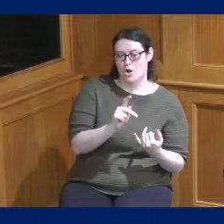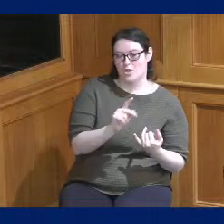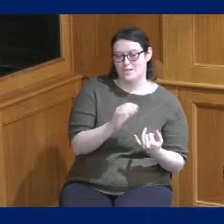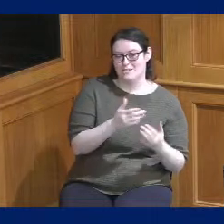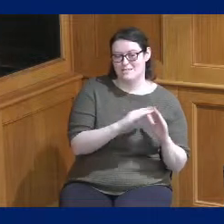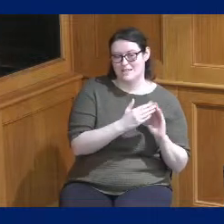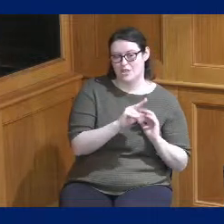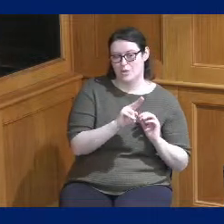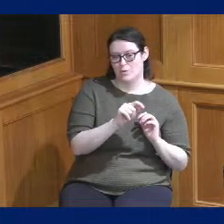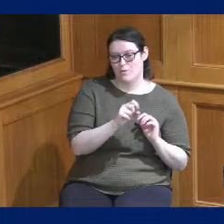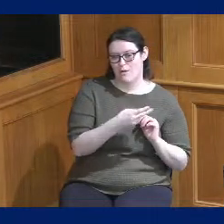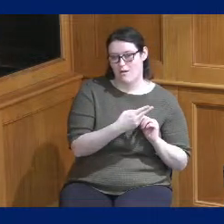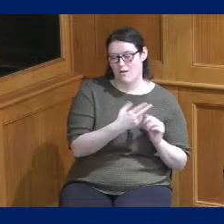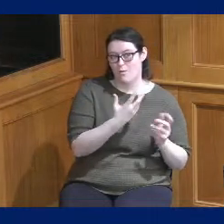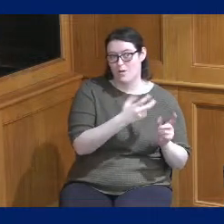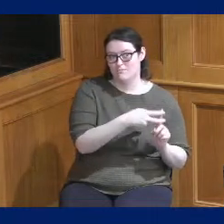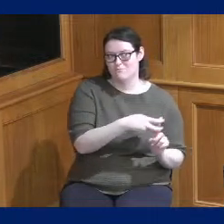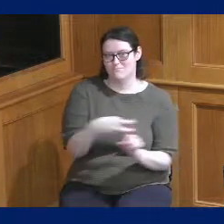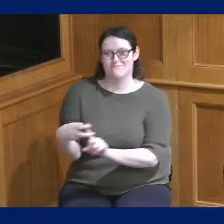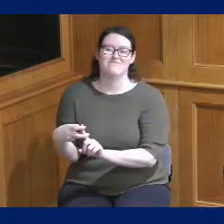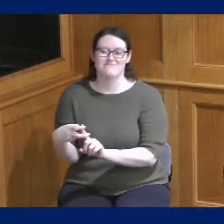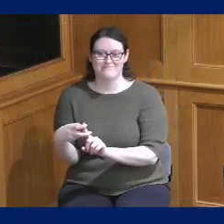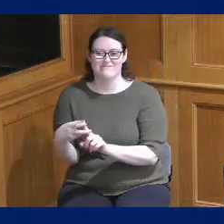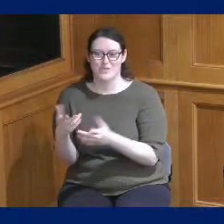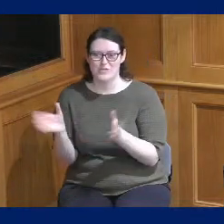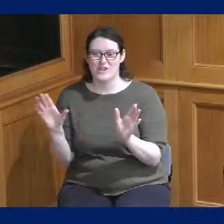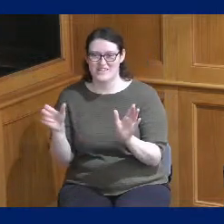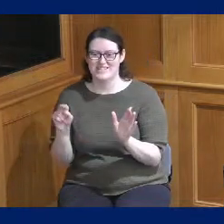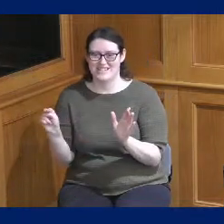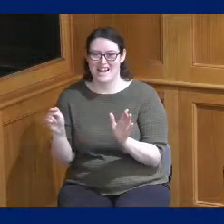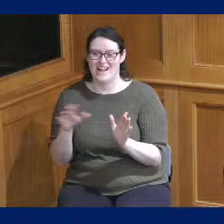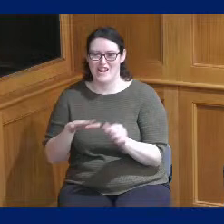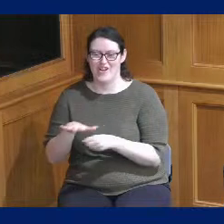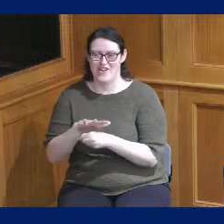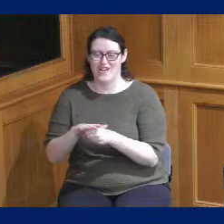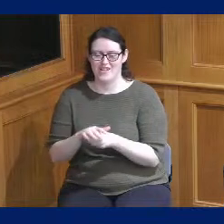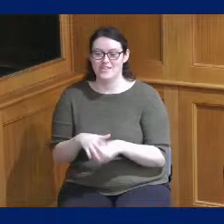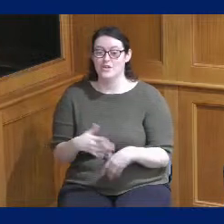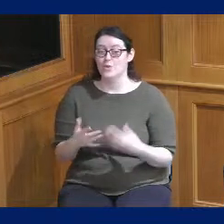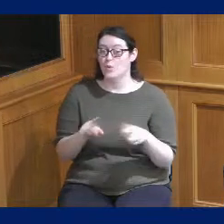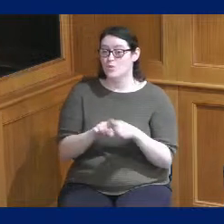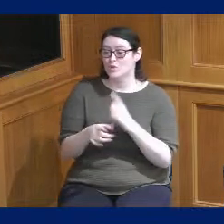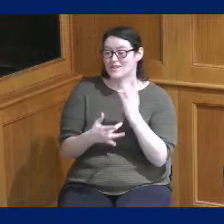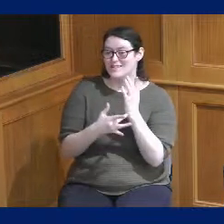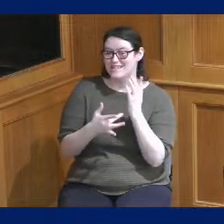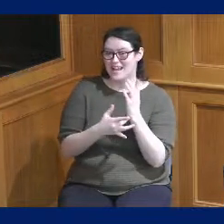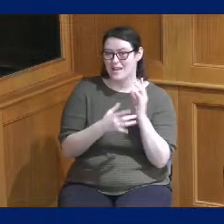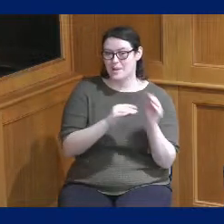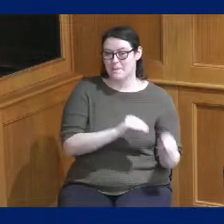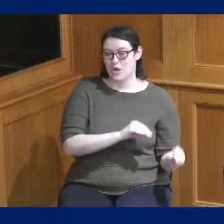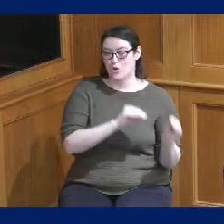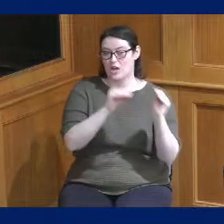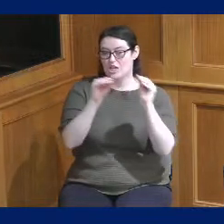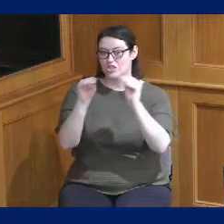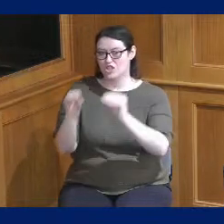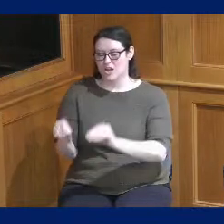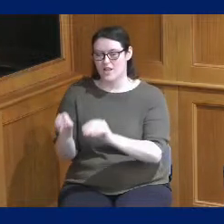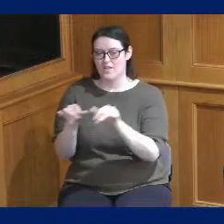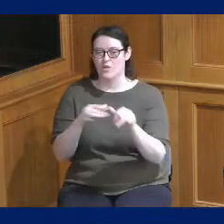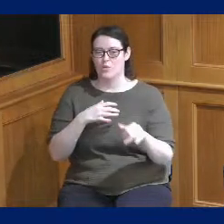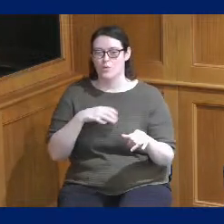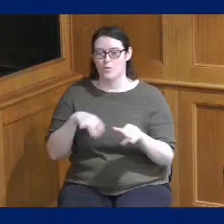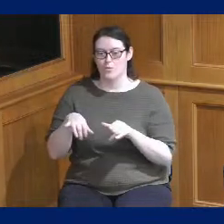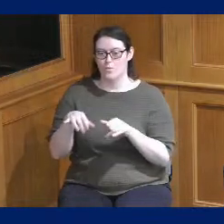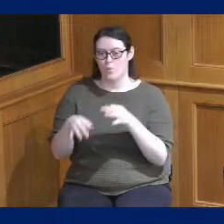out to Hamilton County, Greater Cincinnati. There is a technology migration project in the Court of Common Pleas,